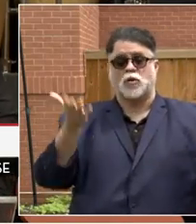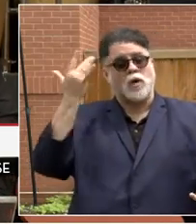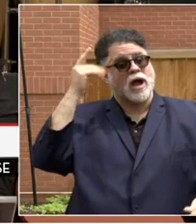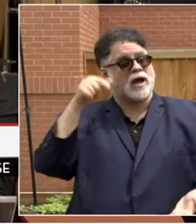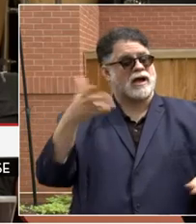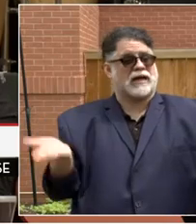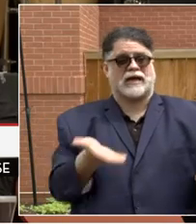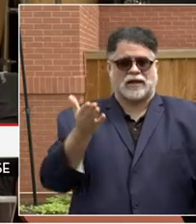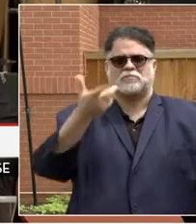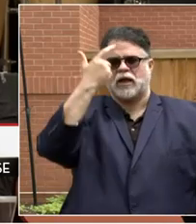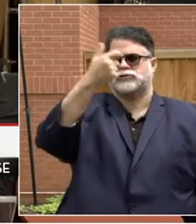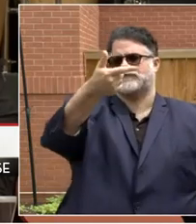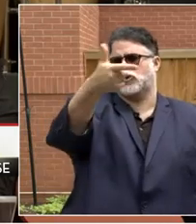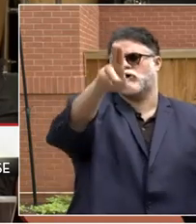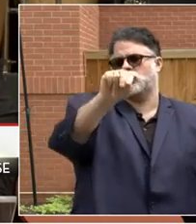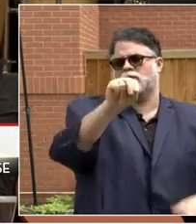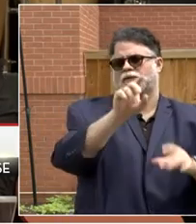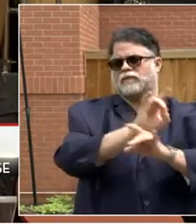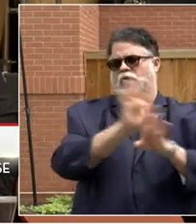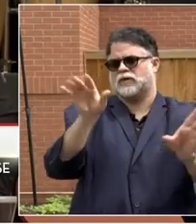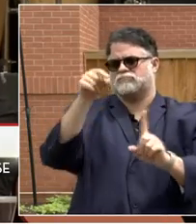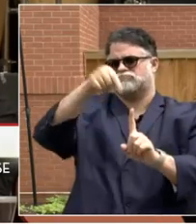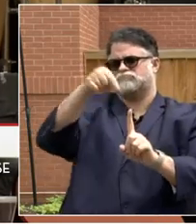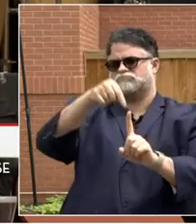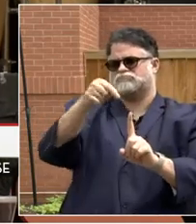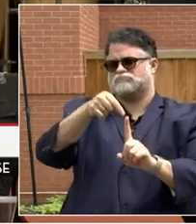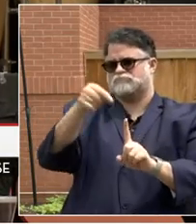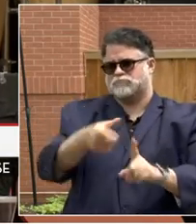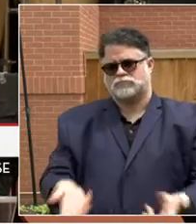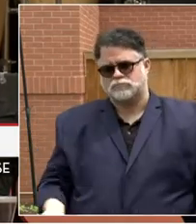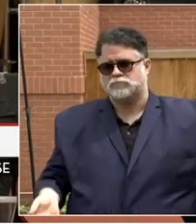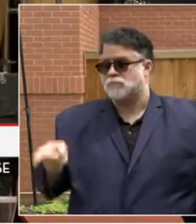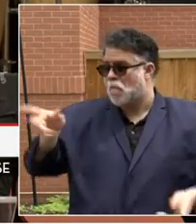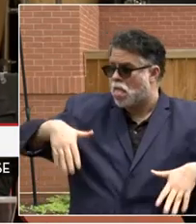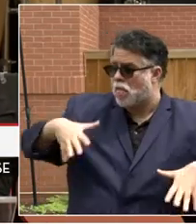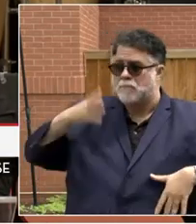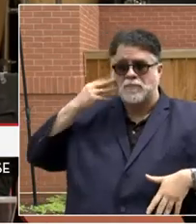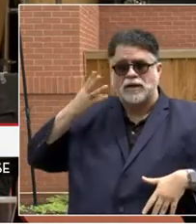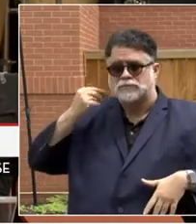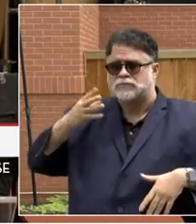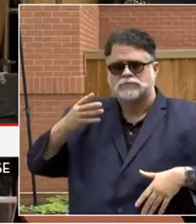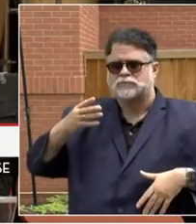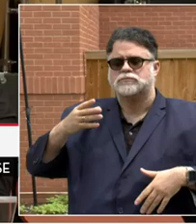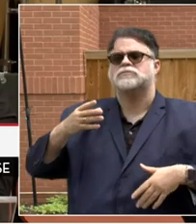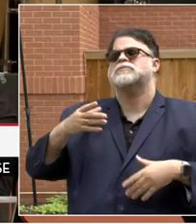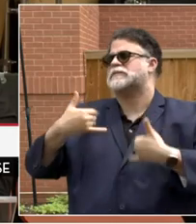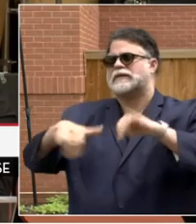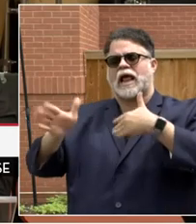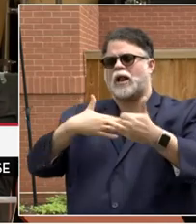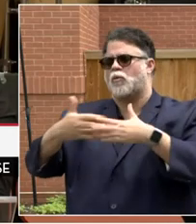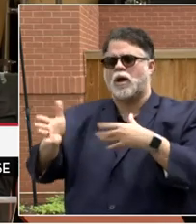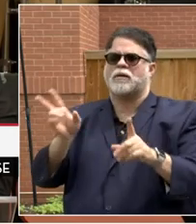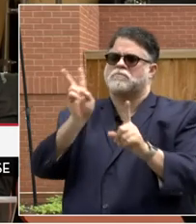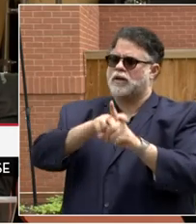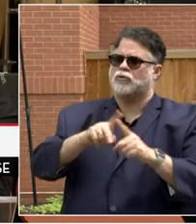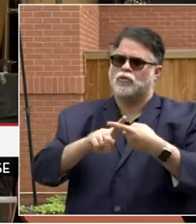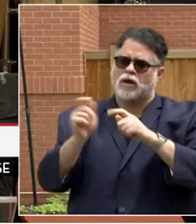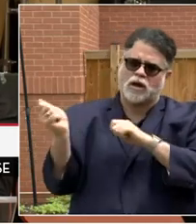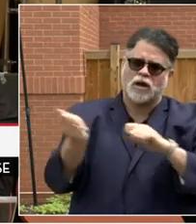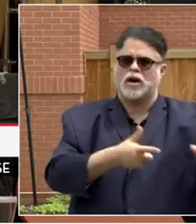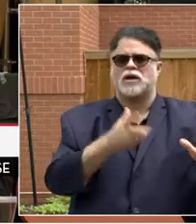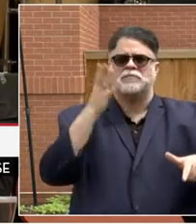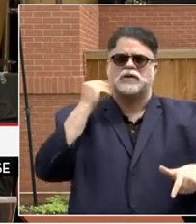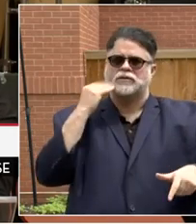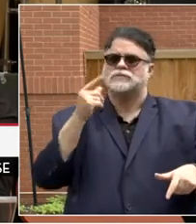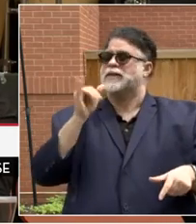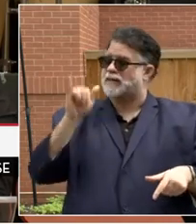who is left untouched. We're asking for all of us to spread the message to our neighbors to stop the killing. Make our